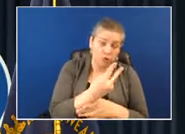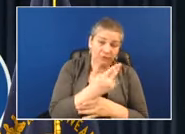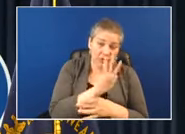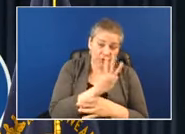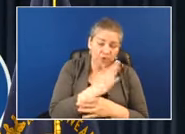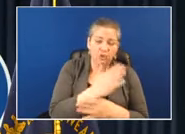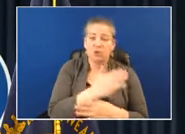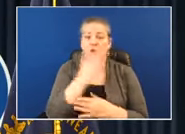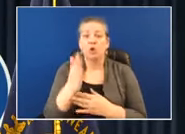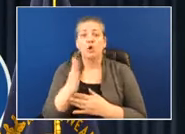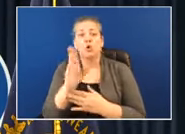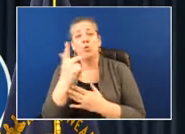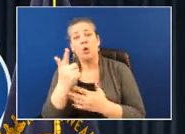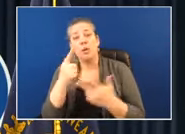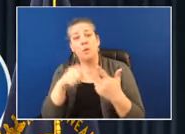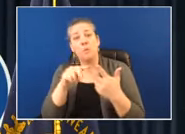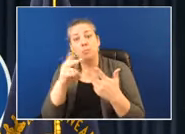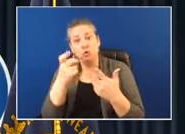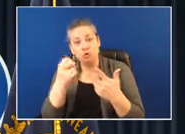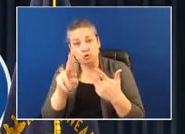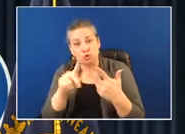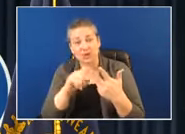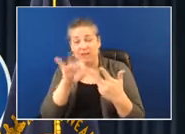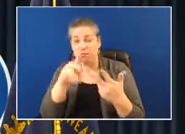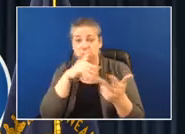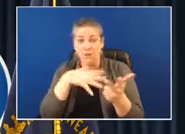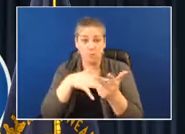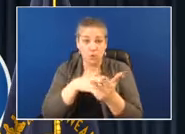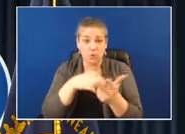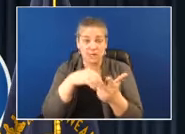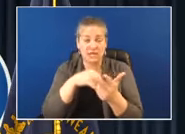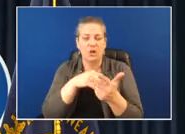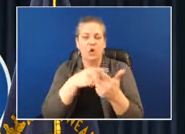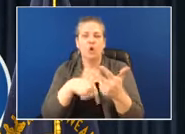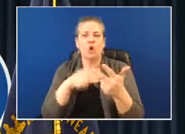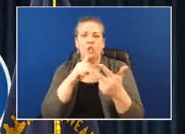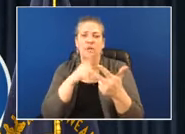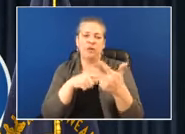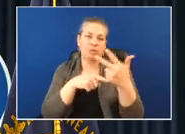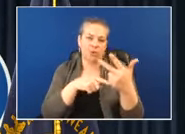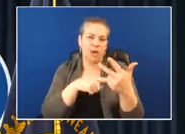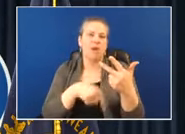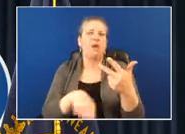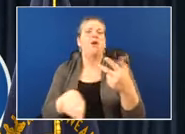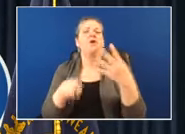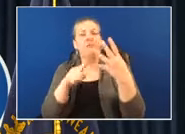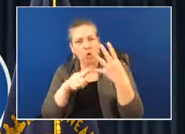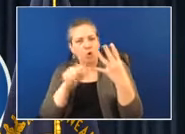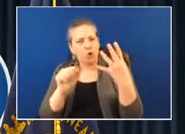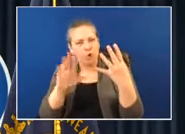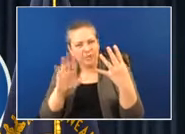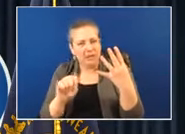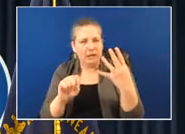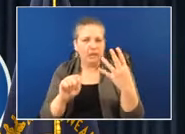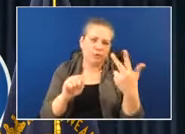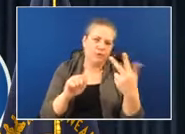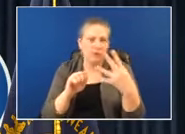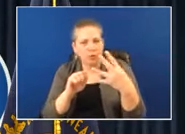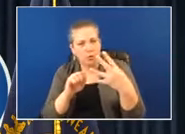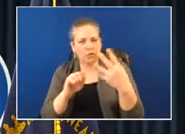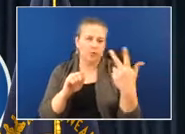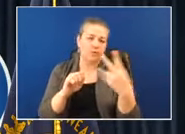booster. If you have severe immune disease, it could be 3 doses initially plus 1 booster. Now, they have just recently